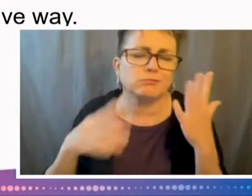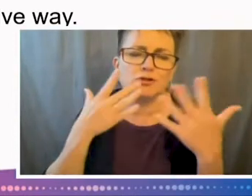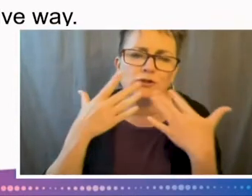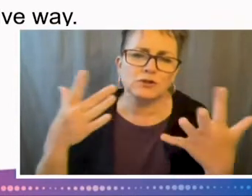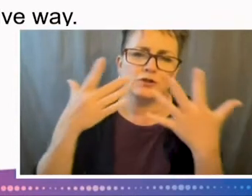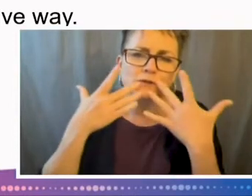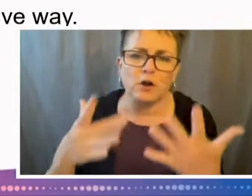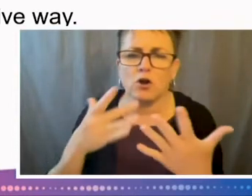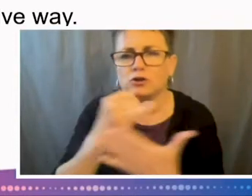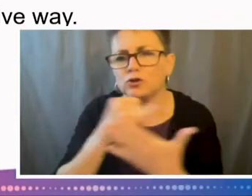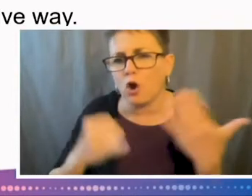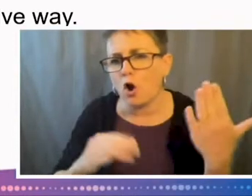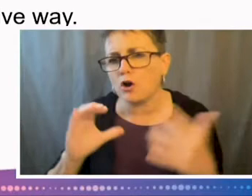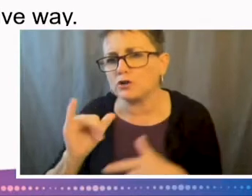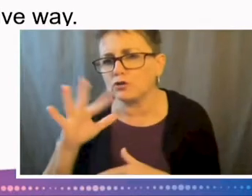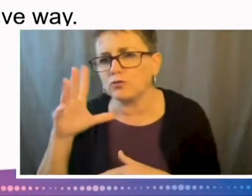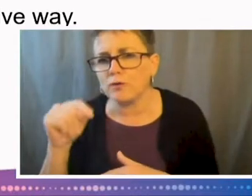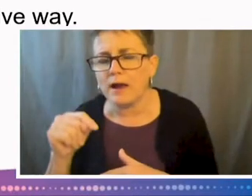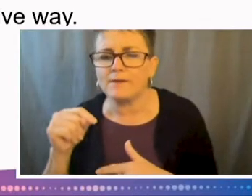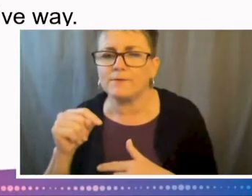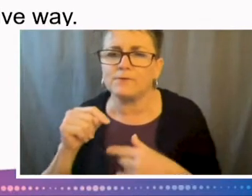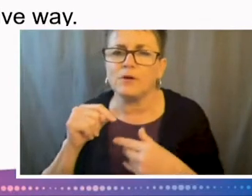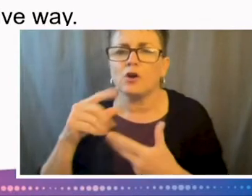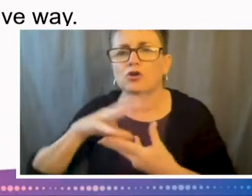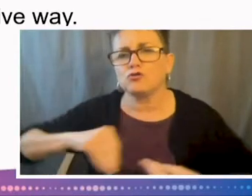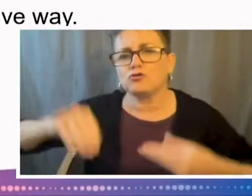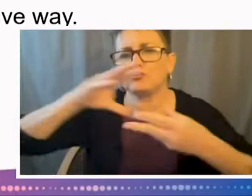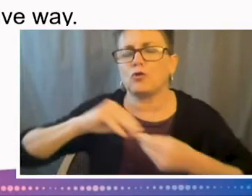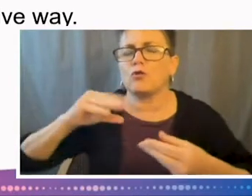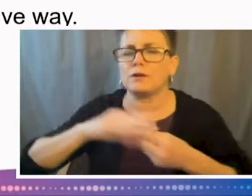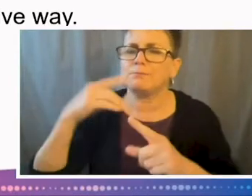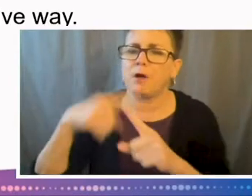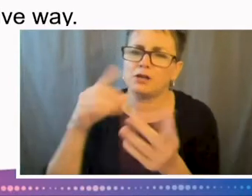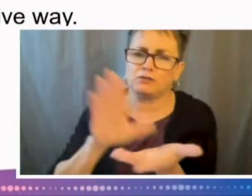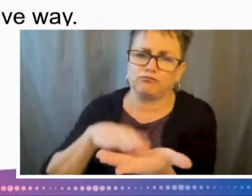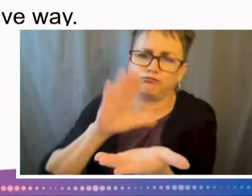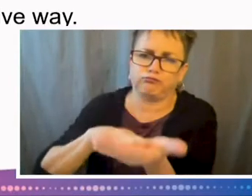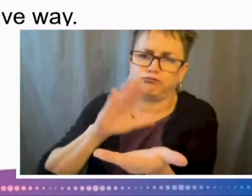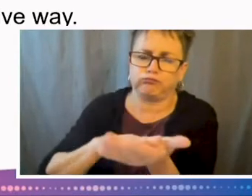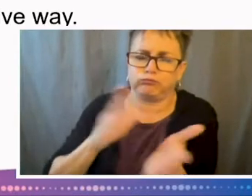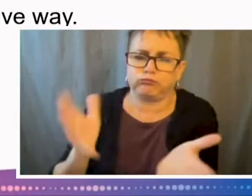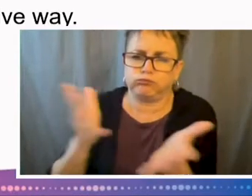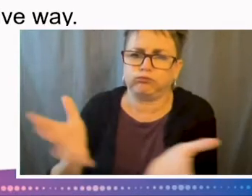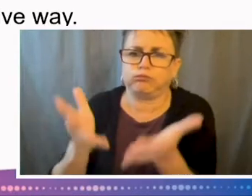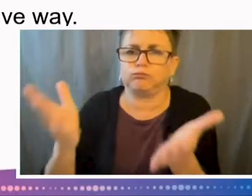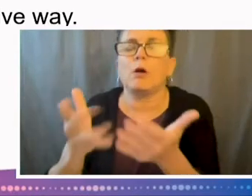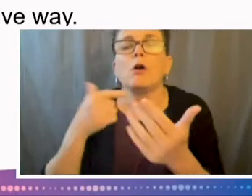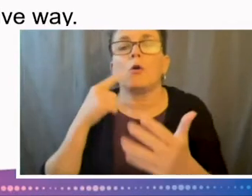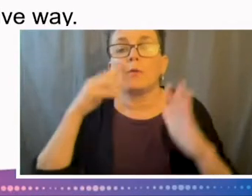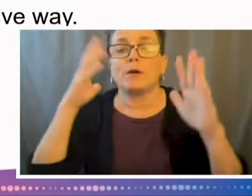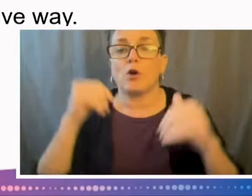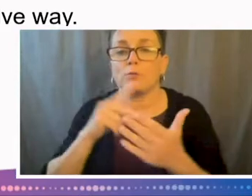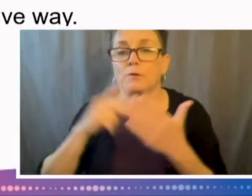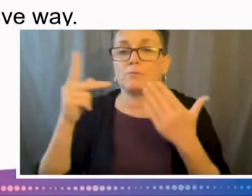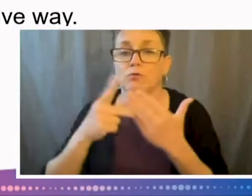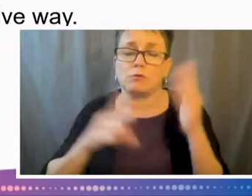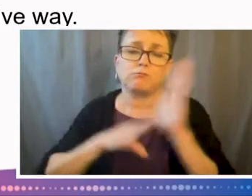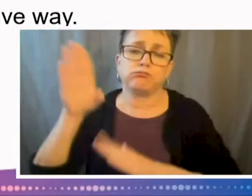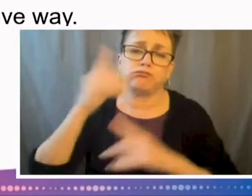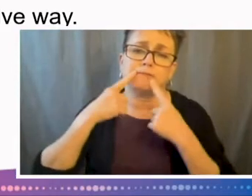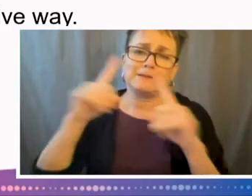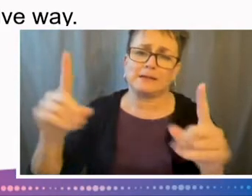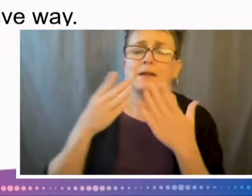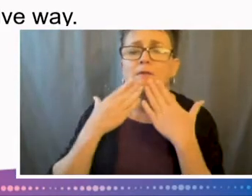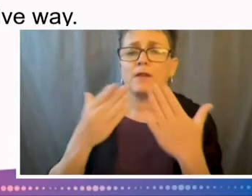social stories, and positive reinforcement. And we hope that the program is a success. Thank you so much,